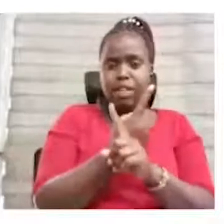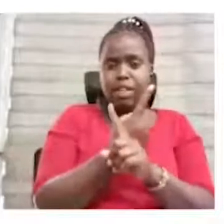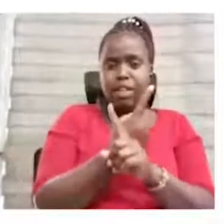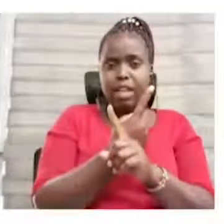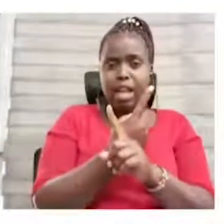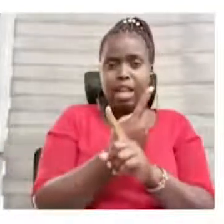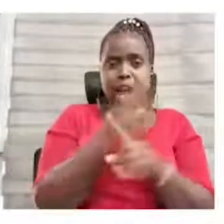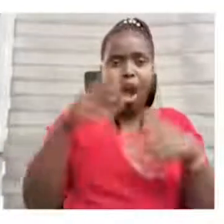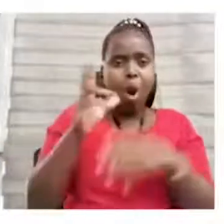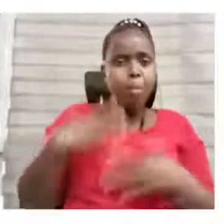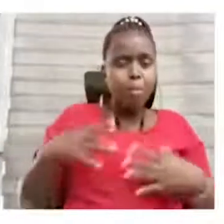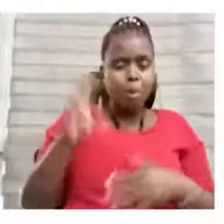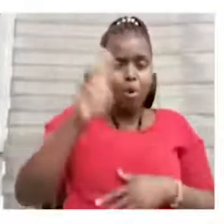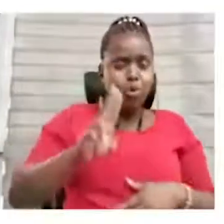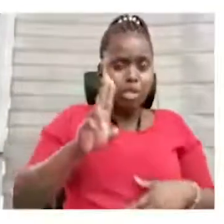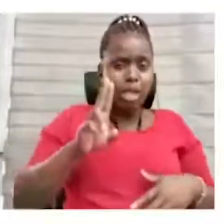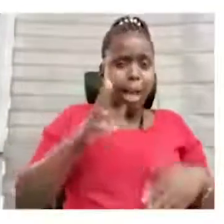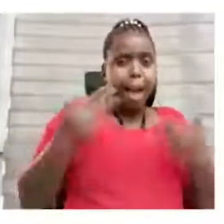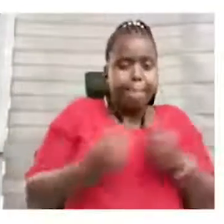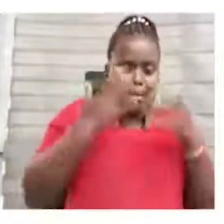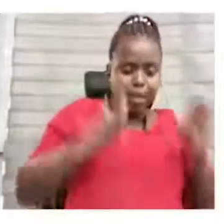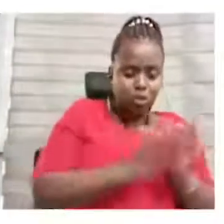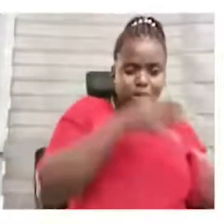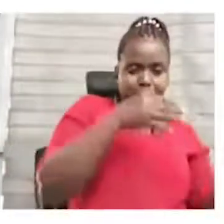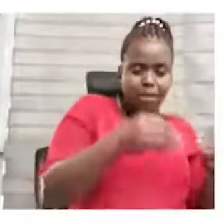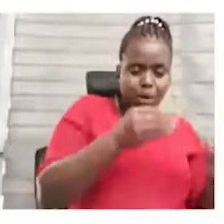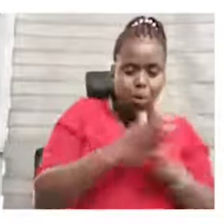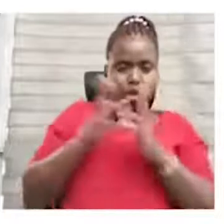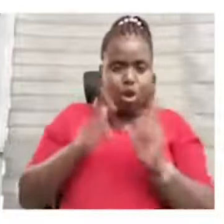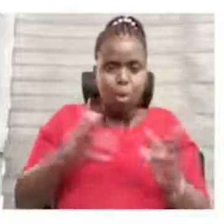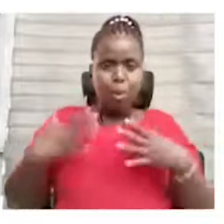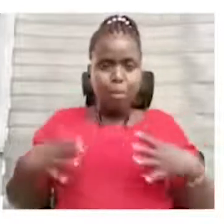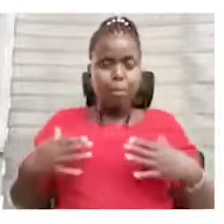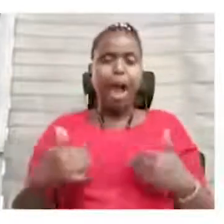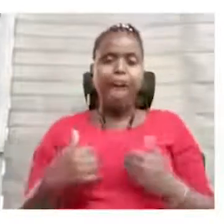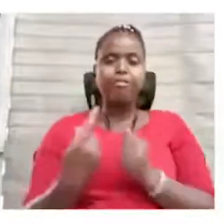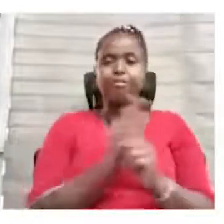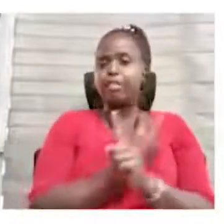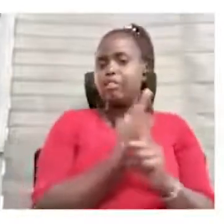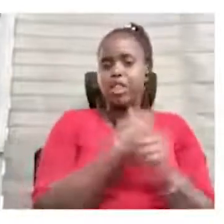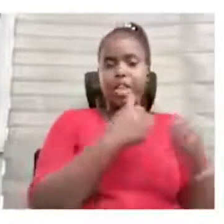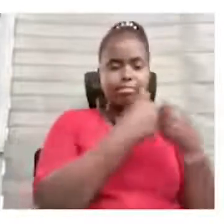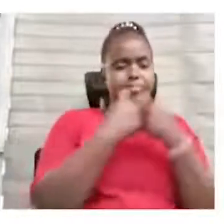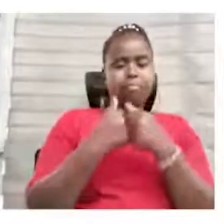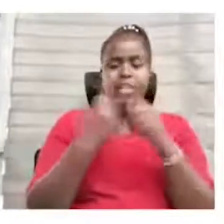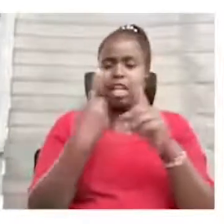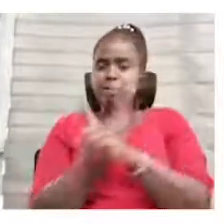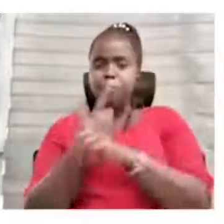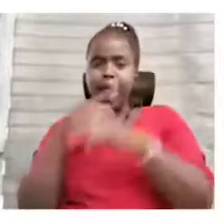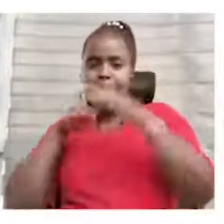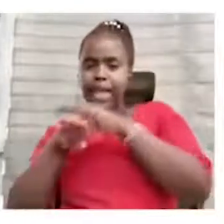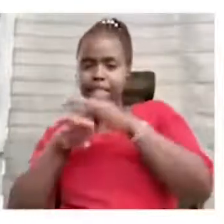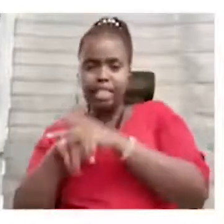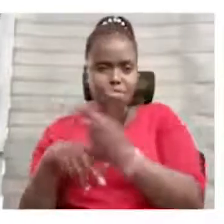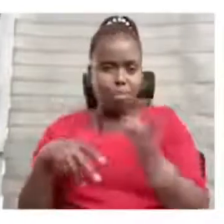without disabilities. But people do report different challenges, different access barriers. So in